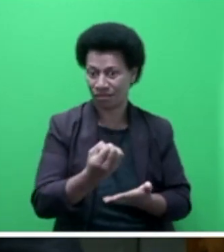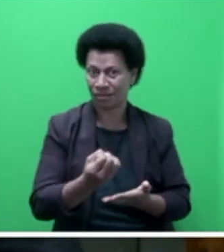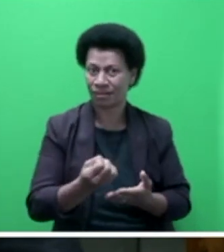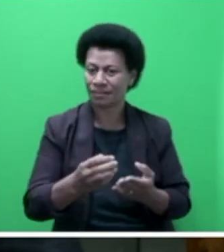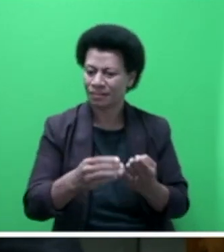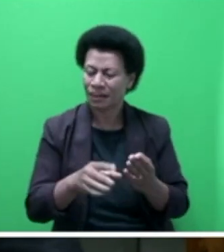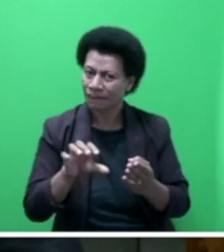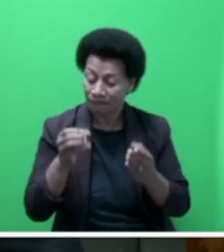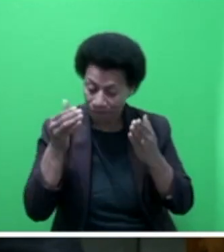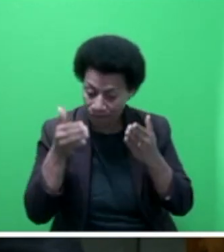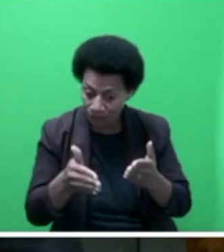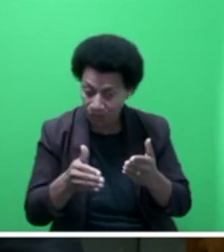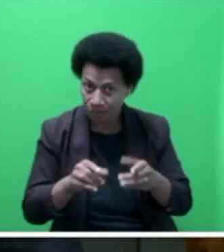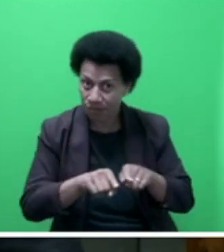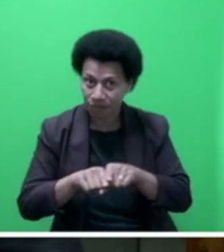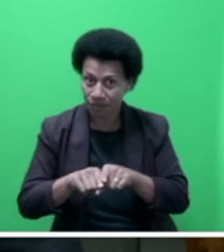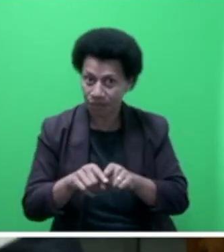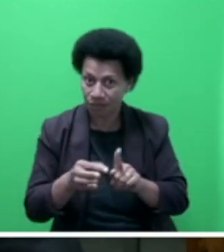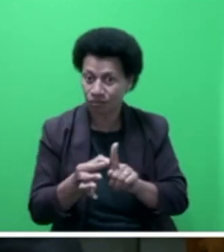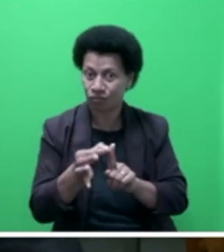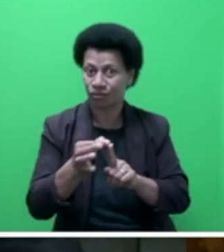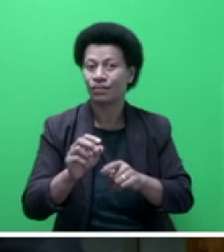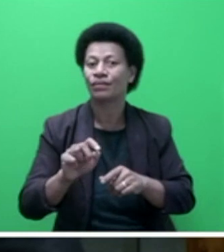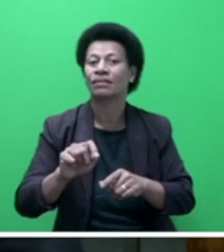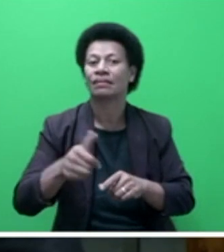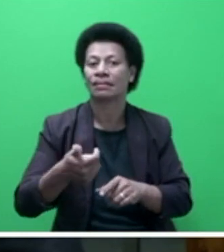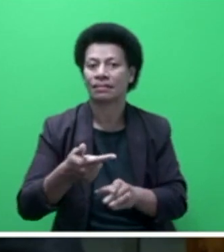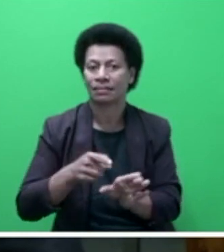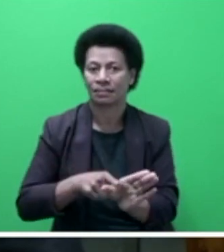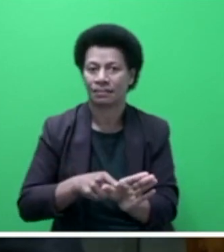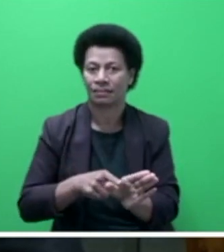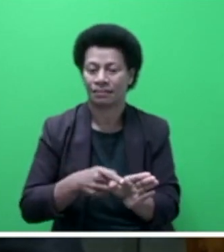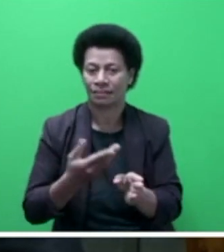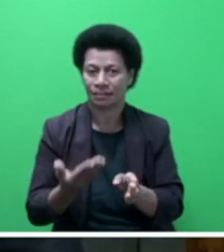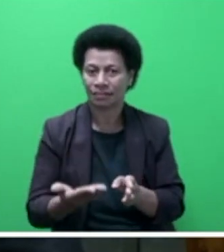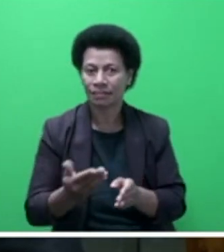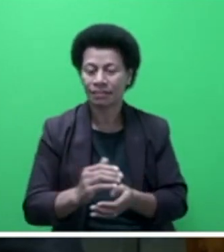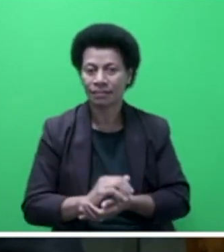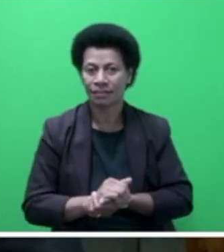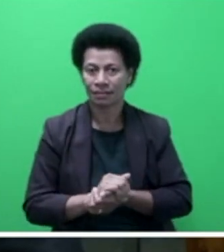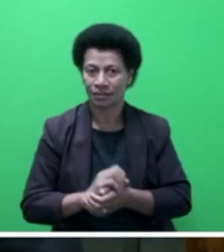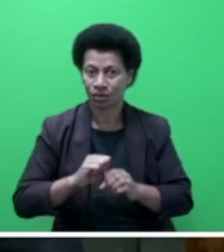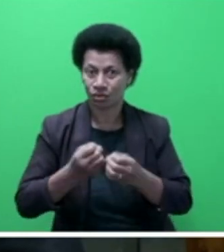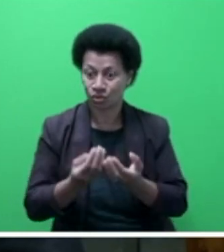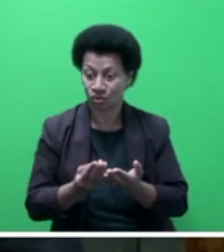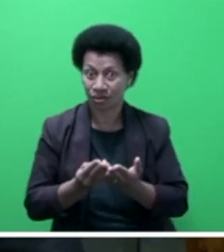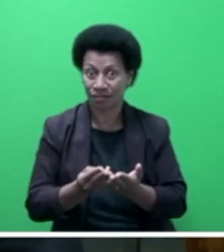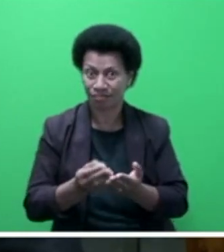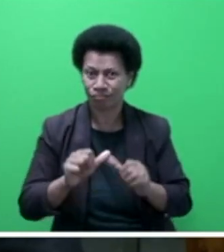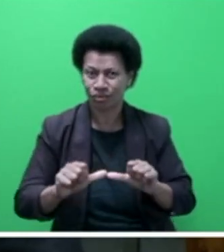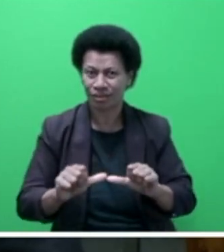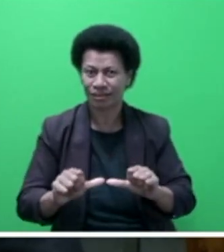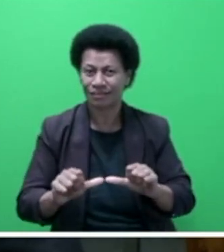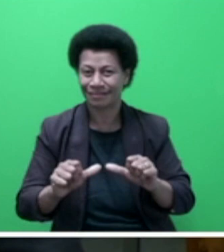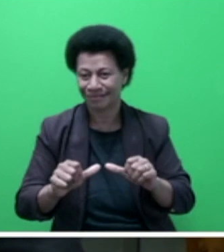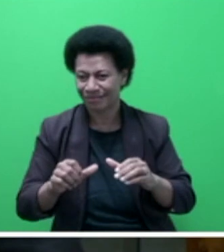compromised, but rather slightly readjusted for the new year. Effective social protection systems are crucial to safeguarding the poor and